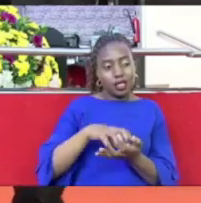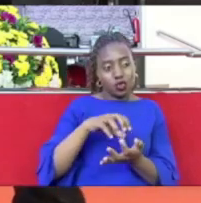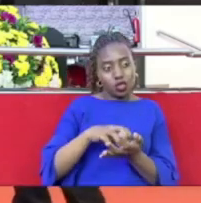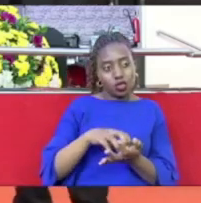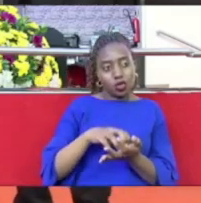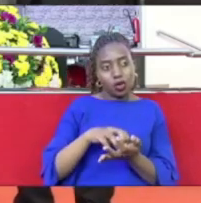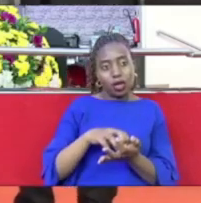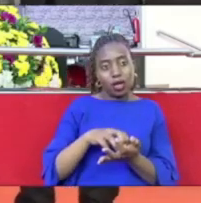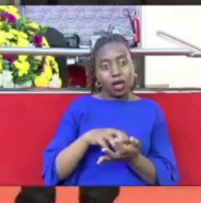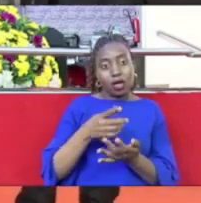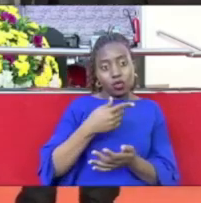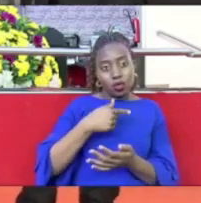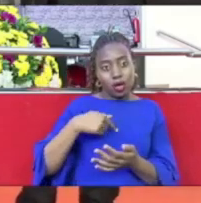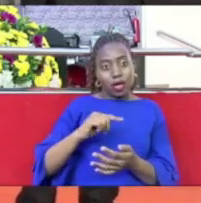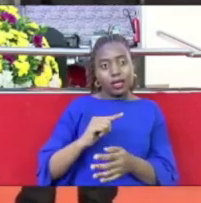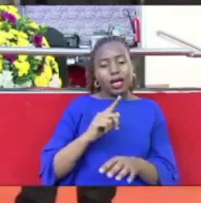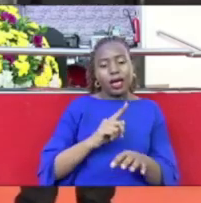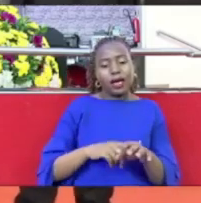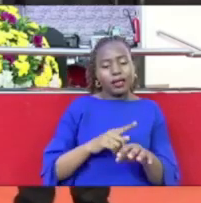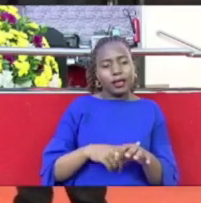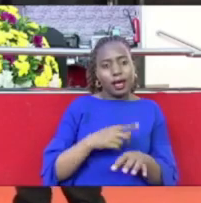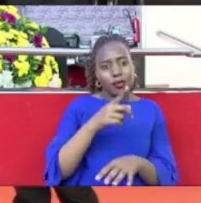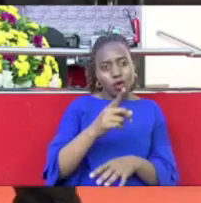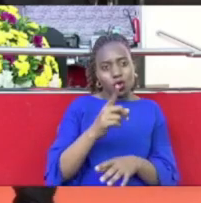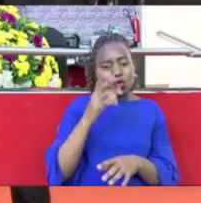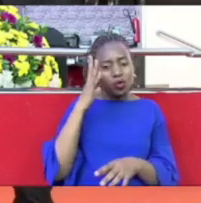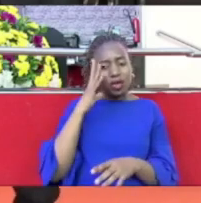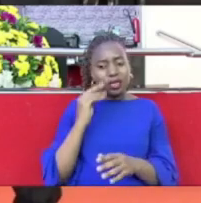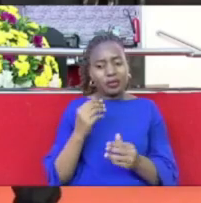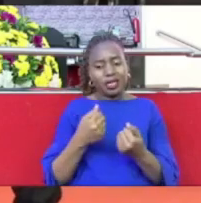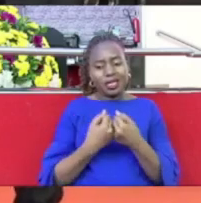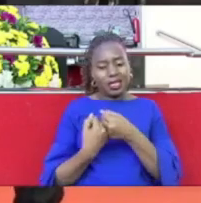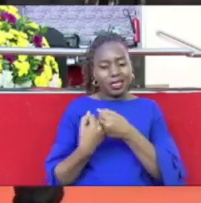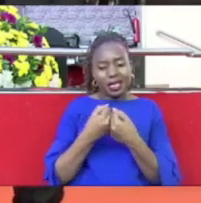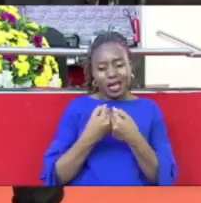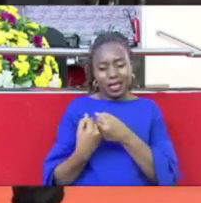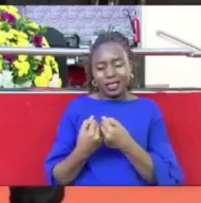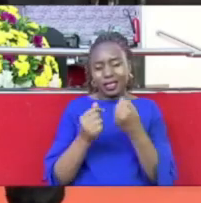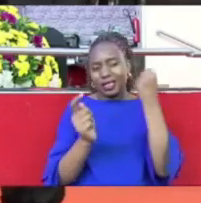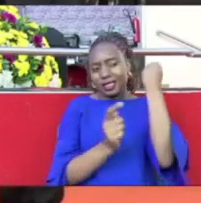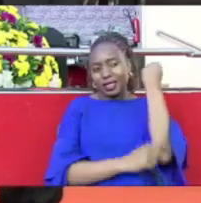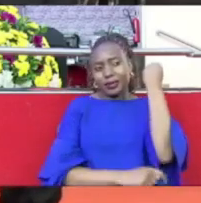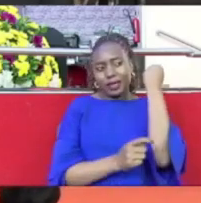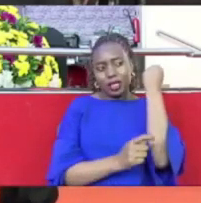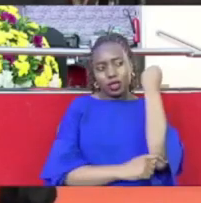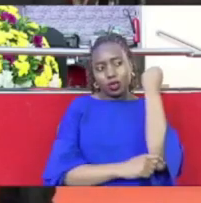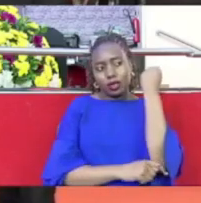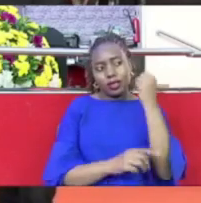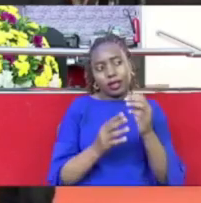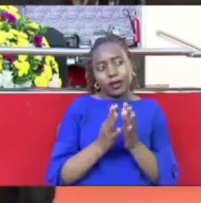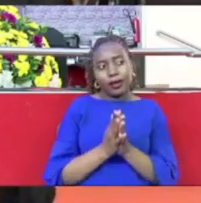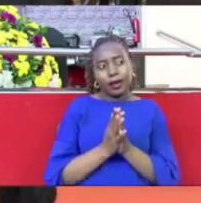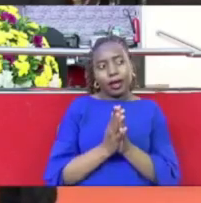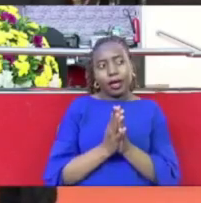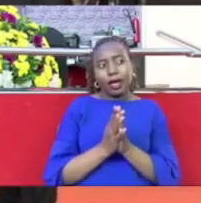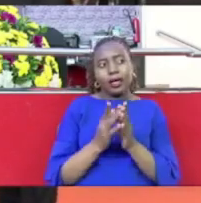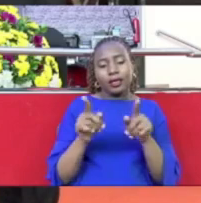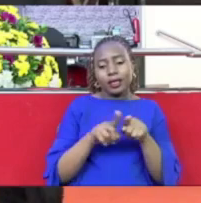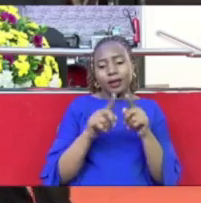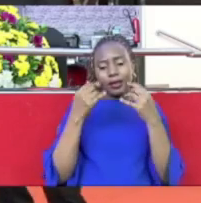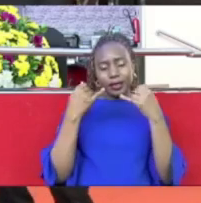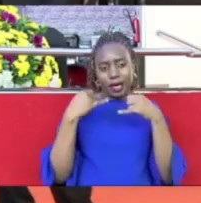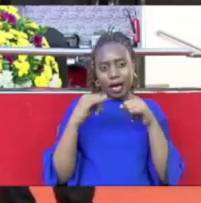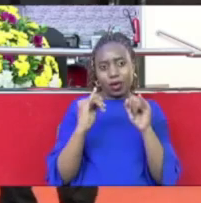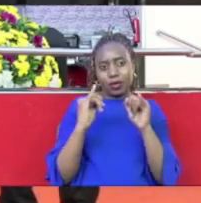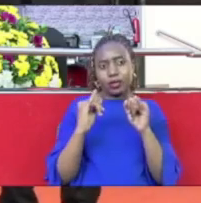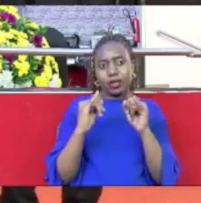katika maisha yetu. When you are going through challenging temptations, na unapopitia changamoto ambazo ni ngumu, and trial, na